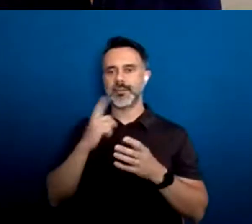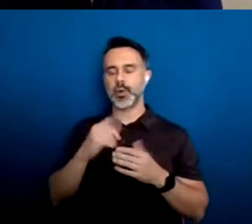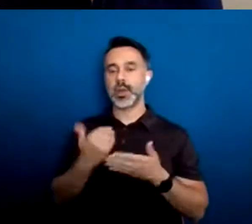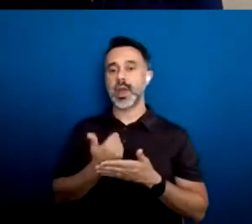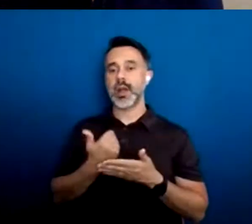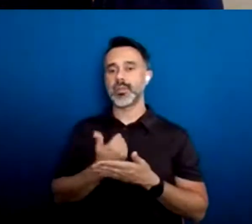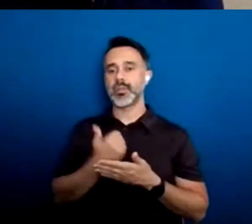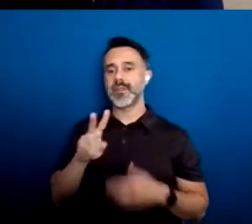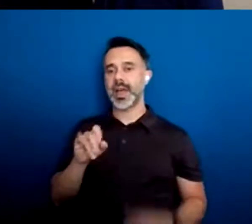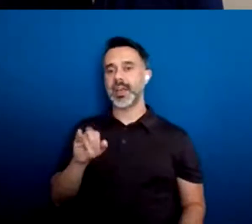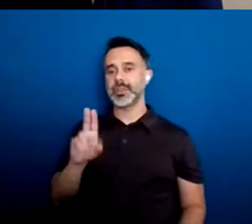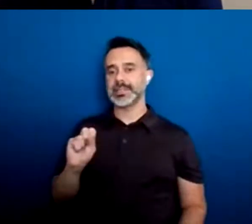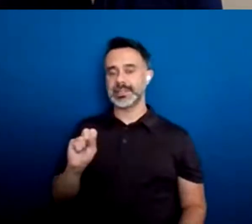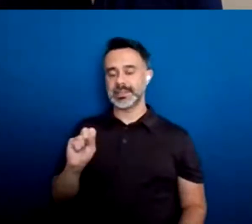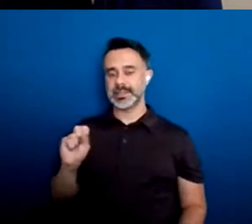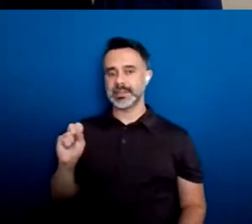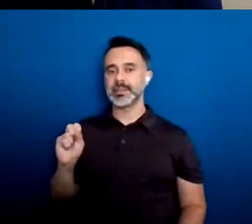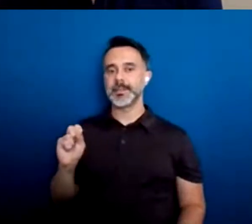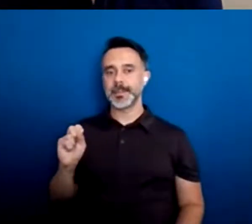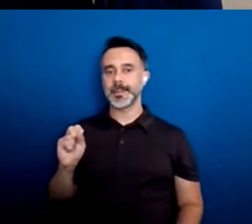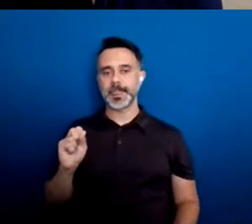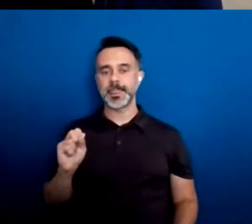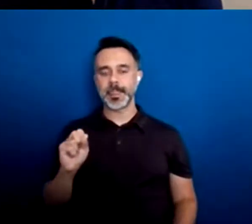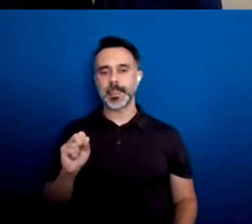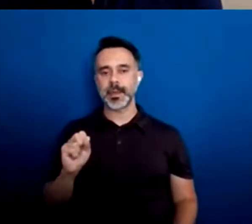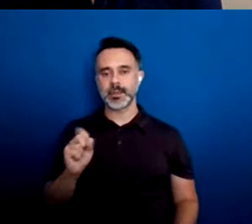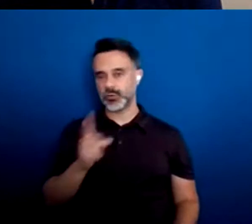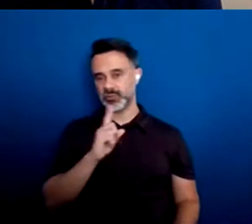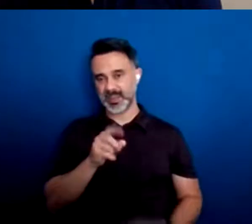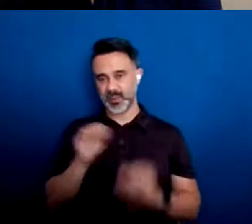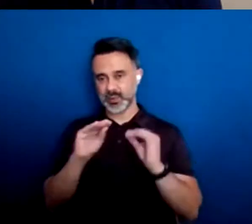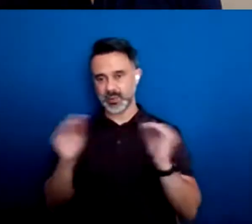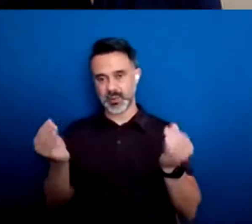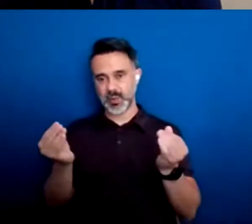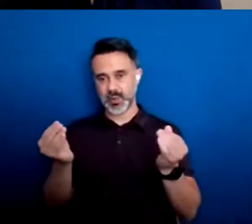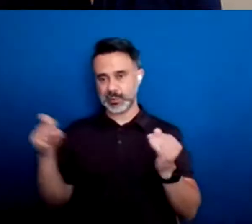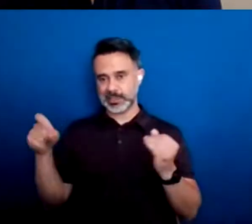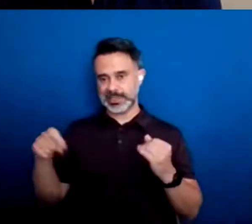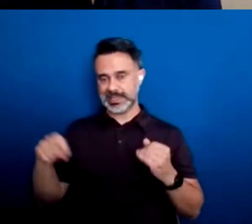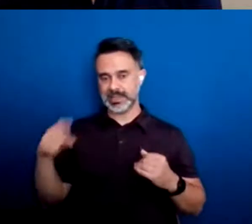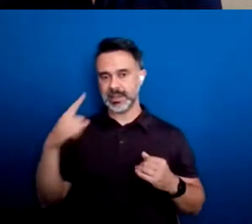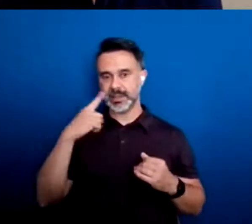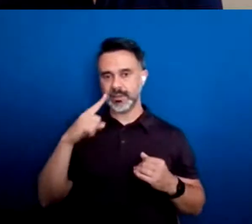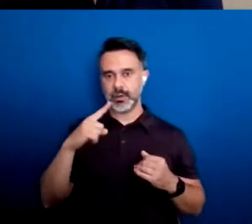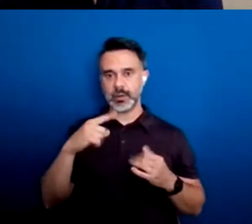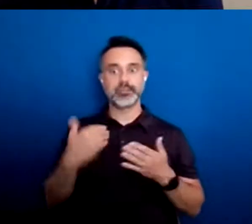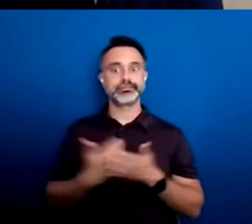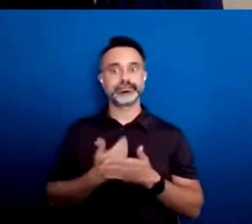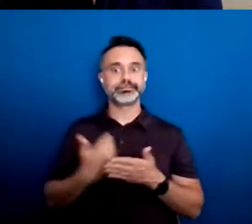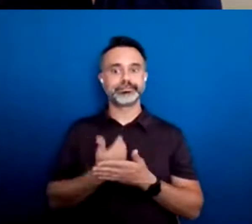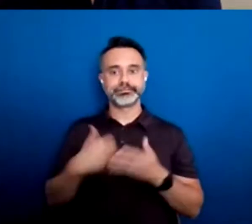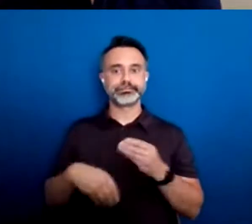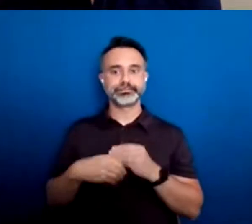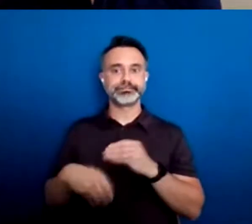So there really isn't necessarily the need for a bunch of extra stuff because